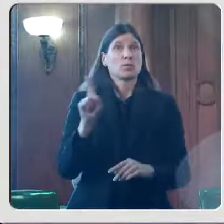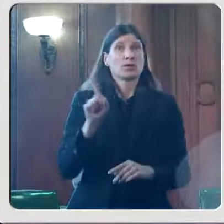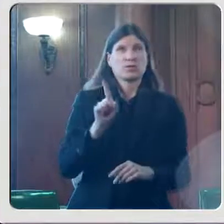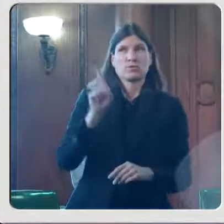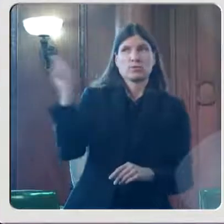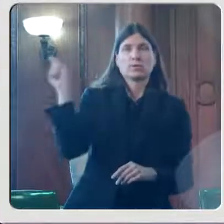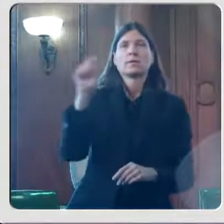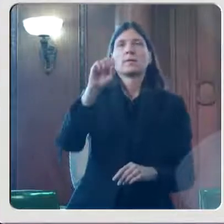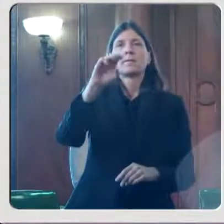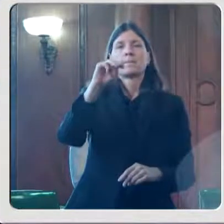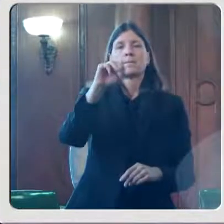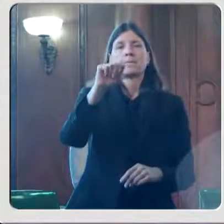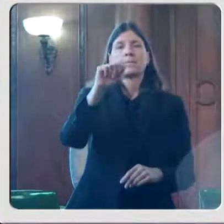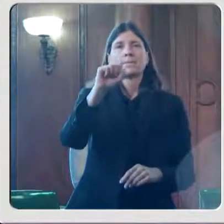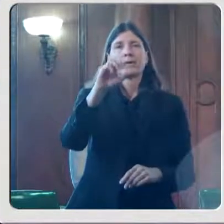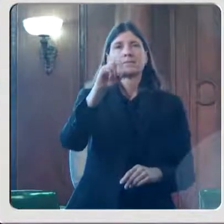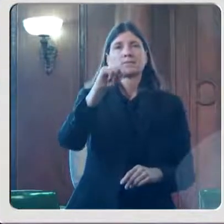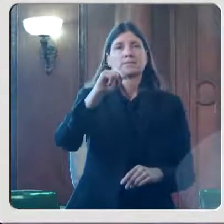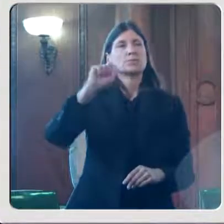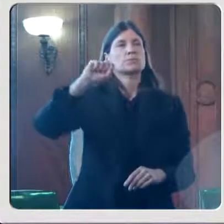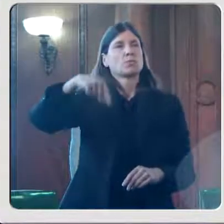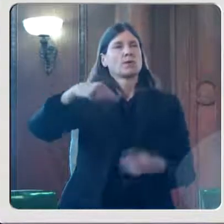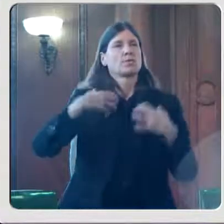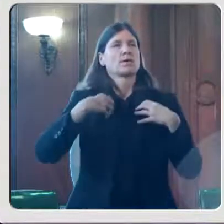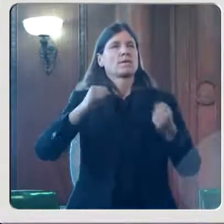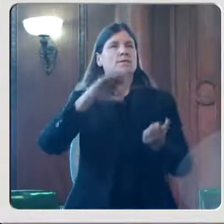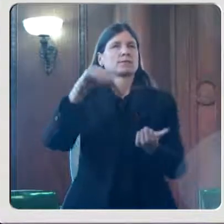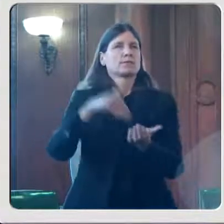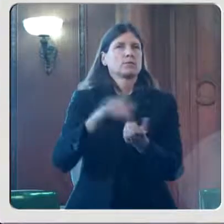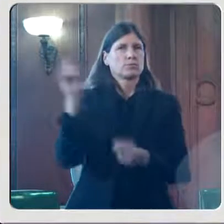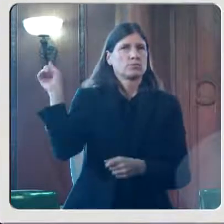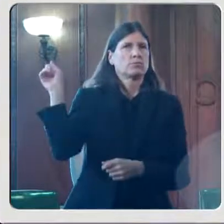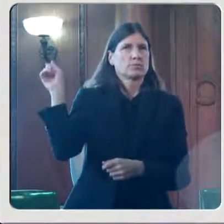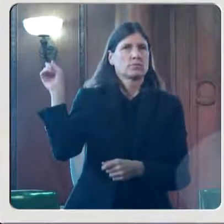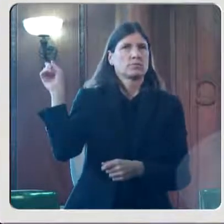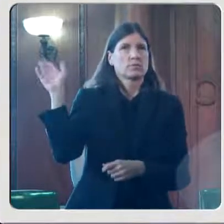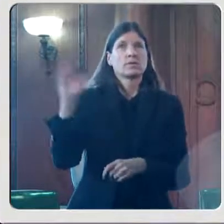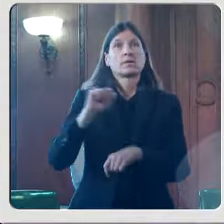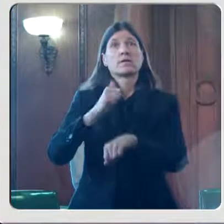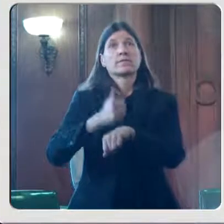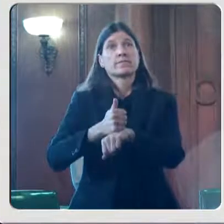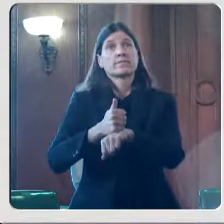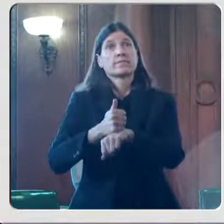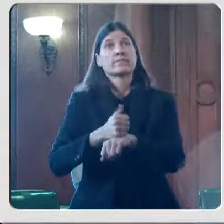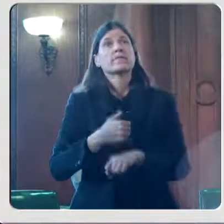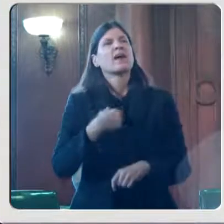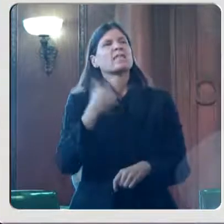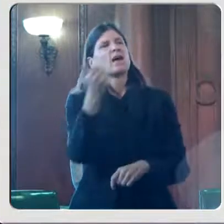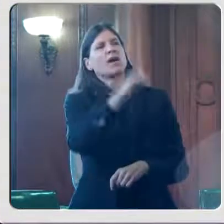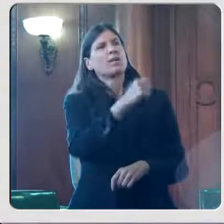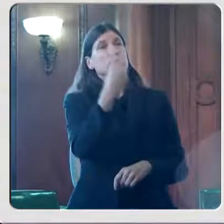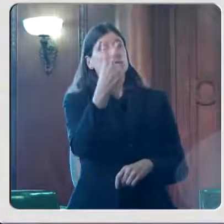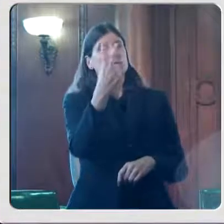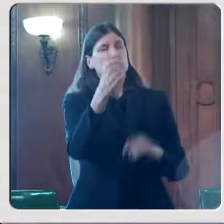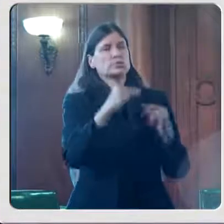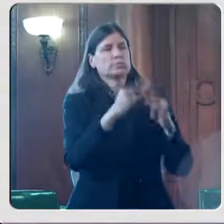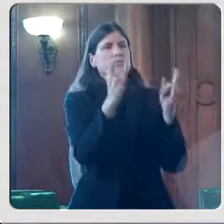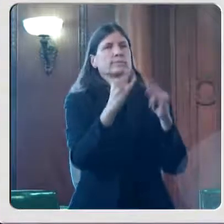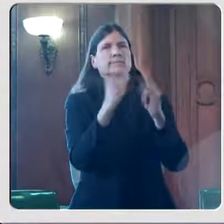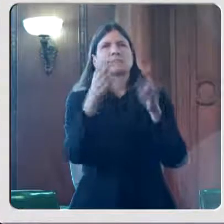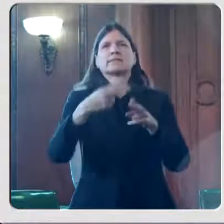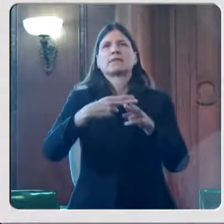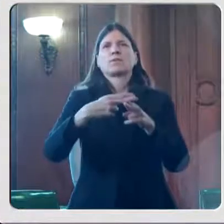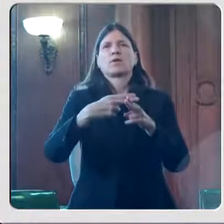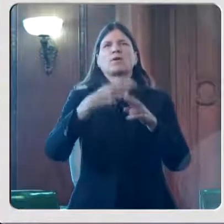in inner city Springfield. We are also planning to open sites in the Quabog area, Palmer and